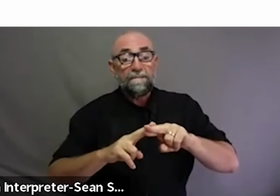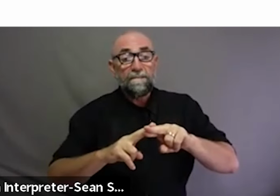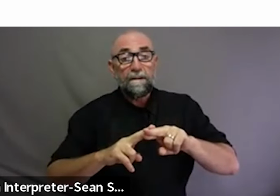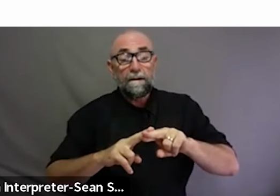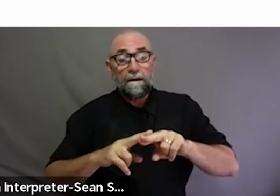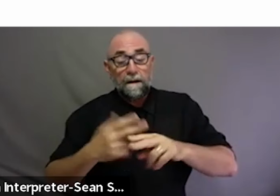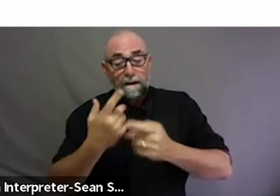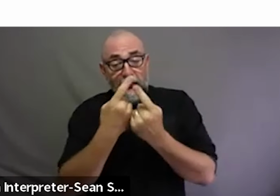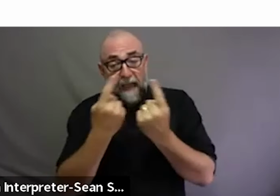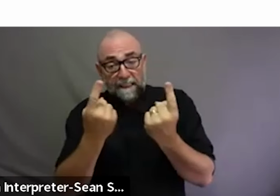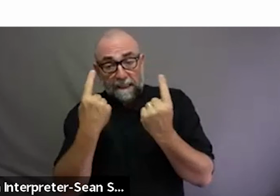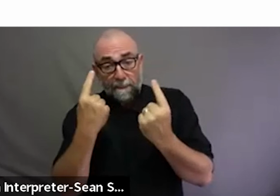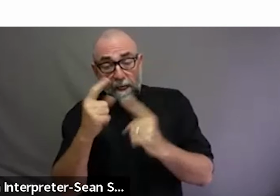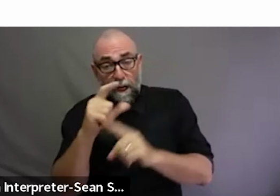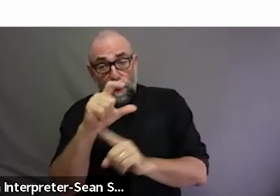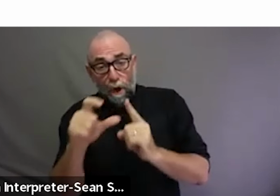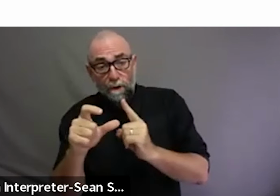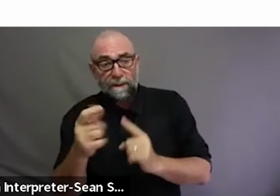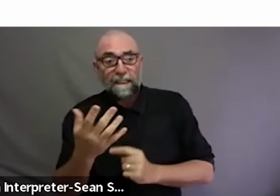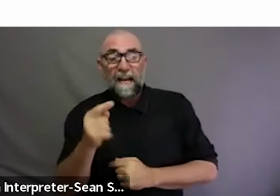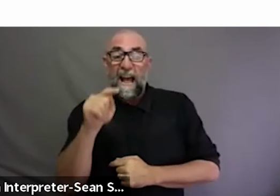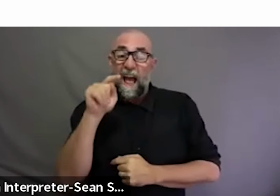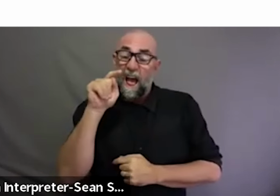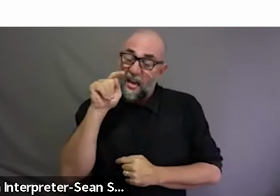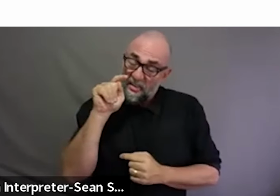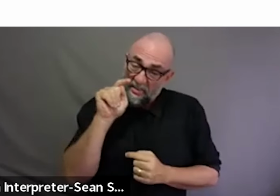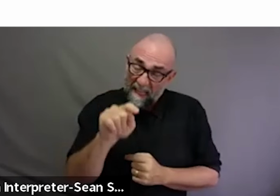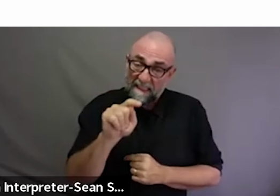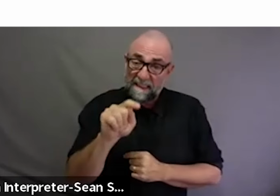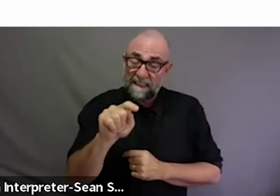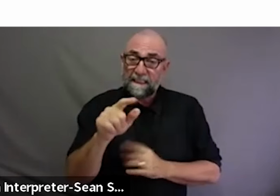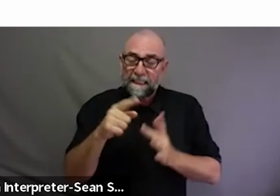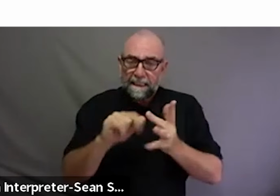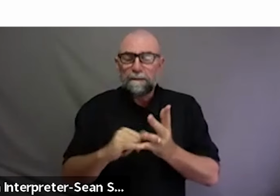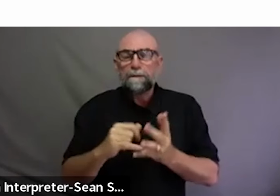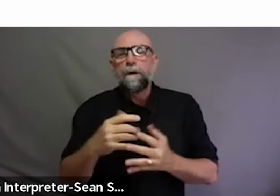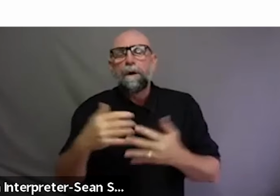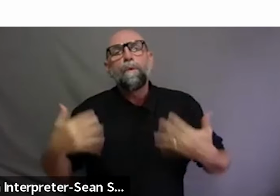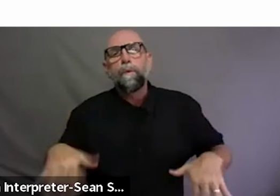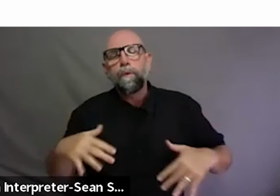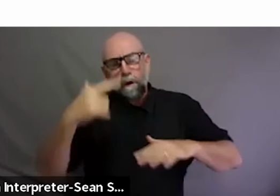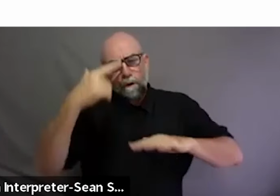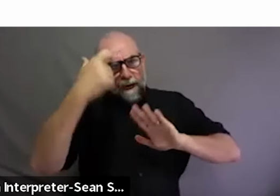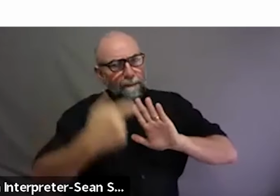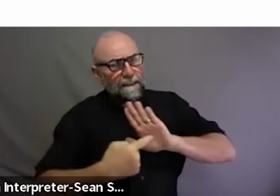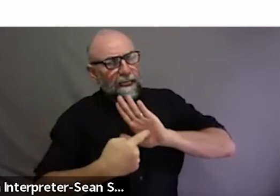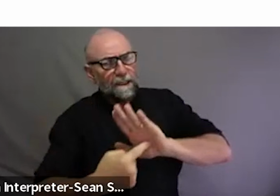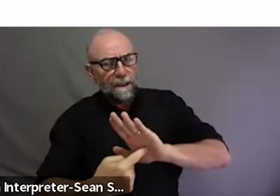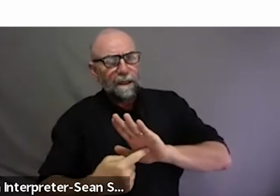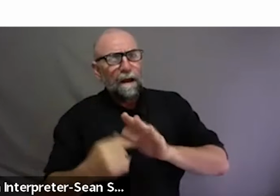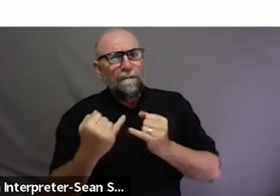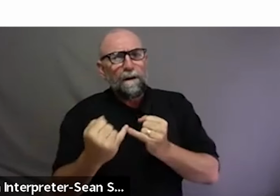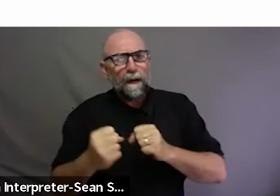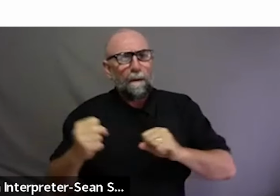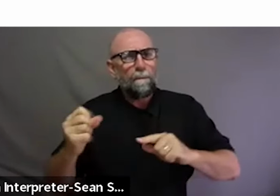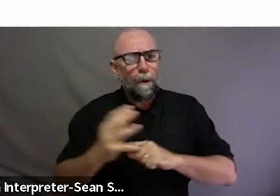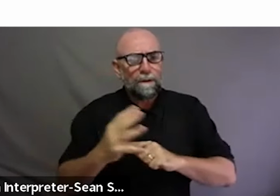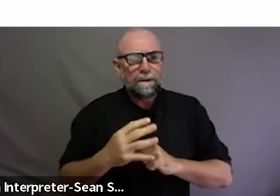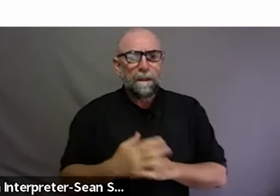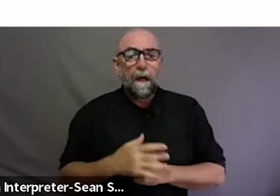that this is probably the really critical group of recommendations. Climate setting at the beginning of courses was a